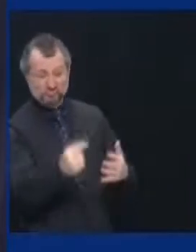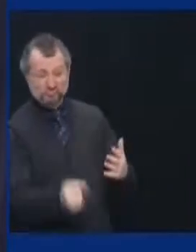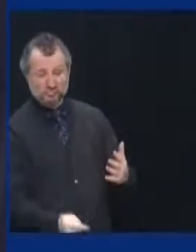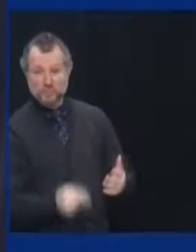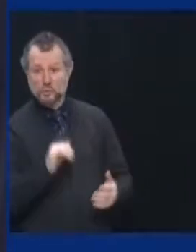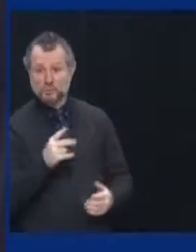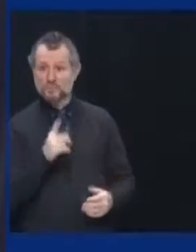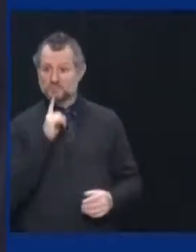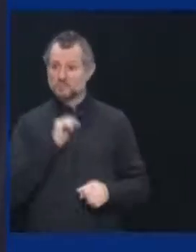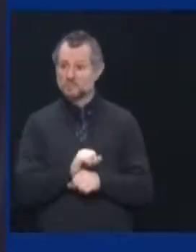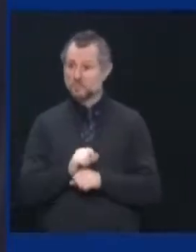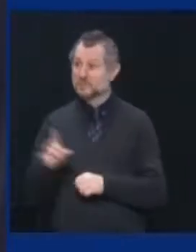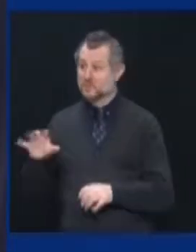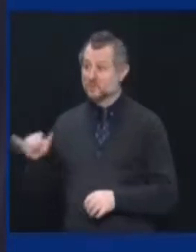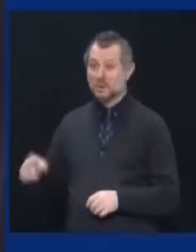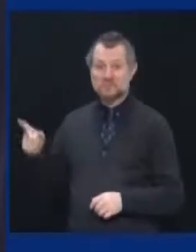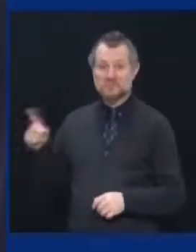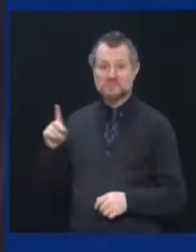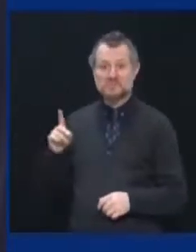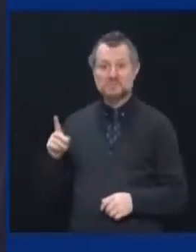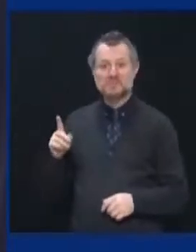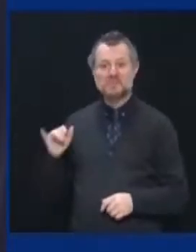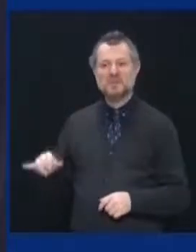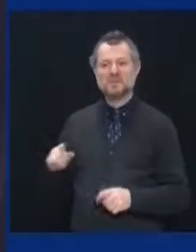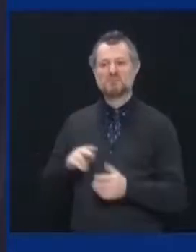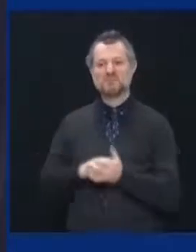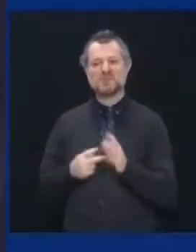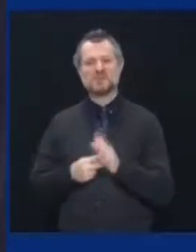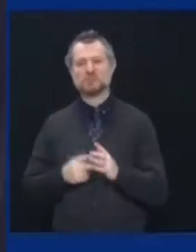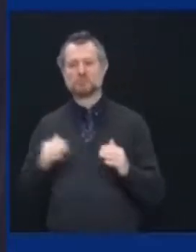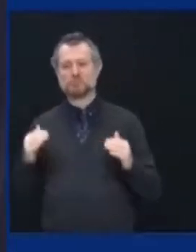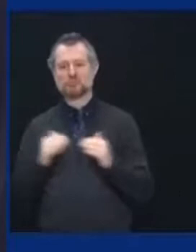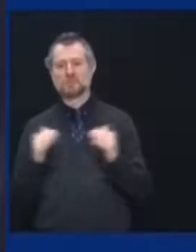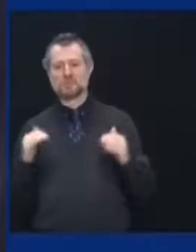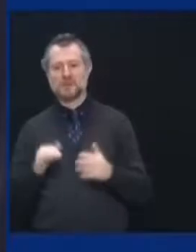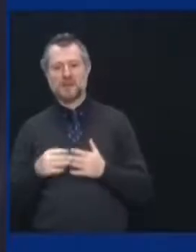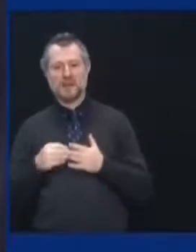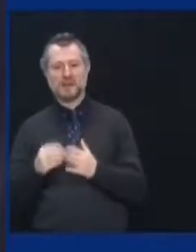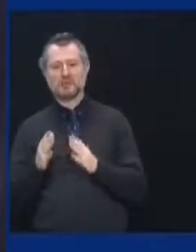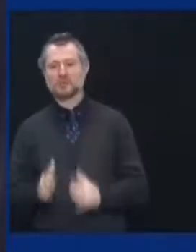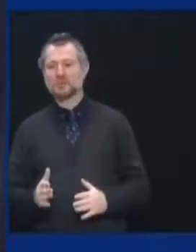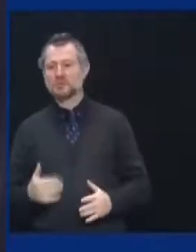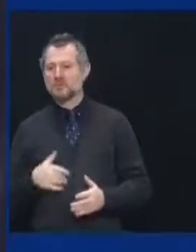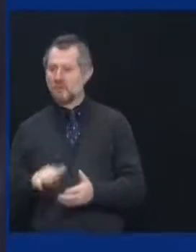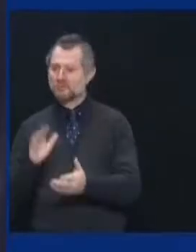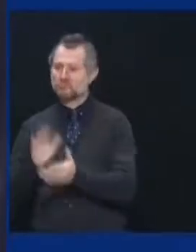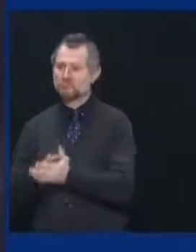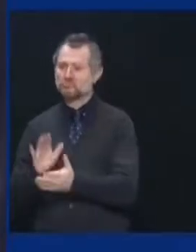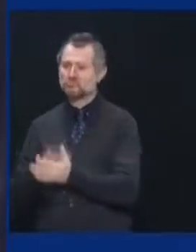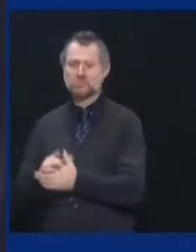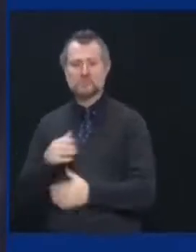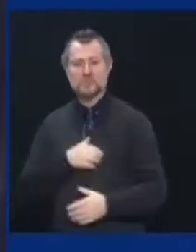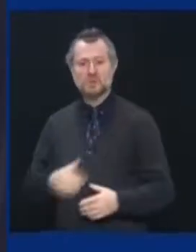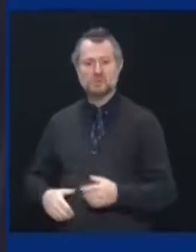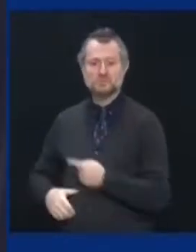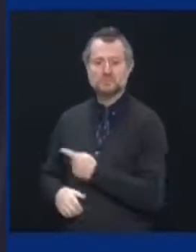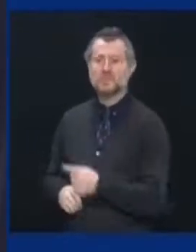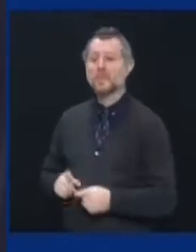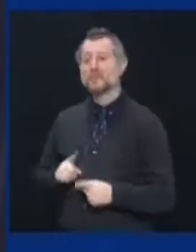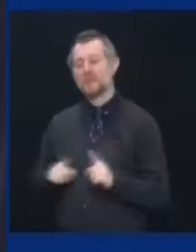And that's what doing justice is all about. And that's what leadership is all about. So I applaud her personally. But it is